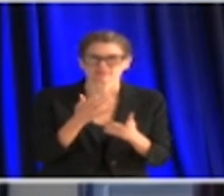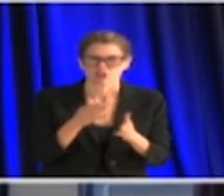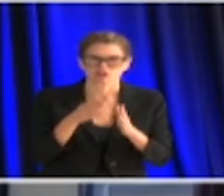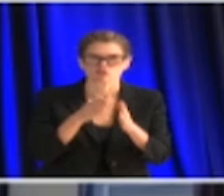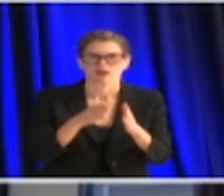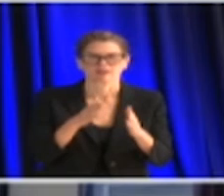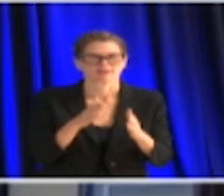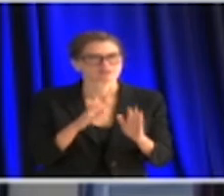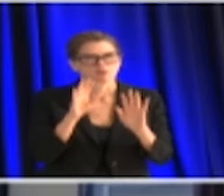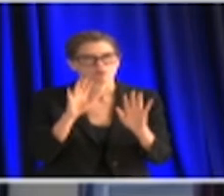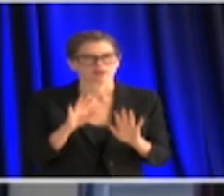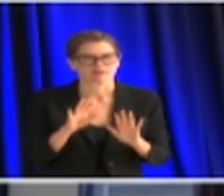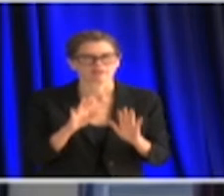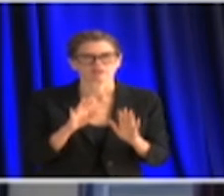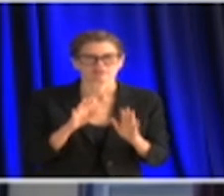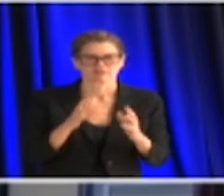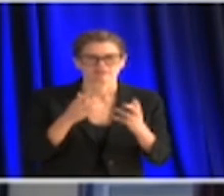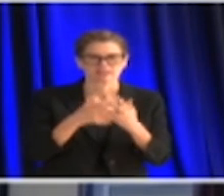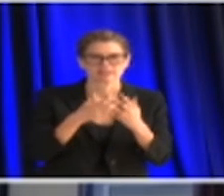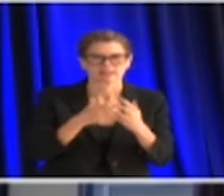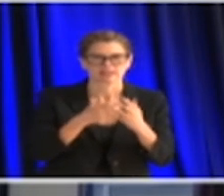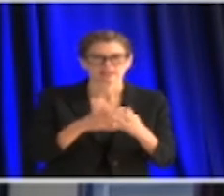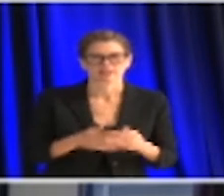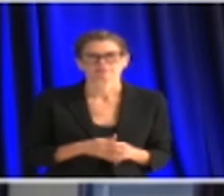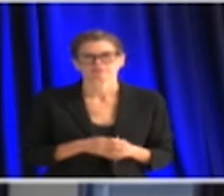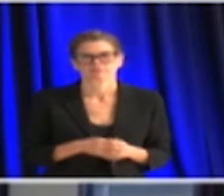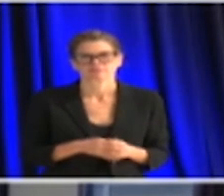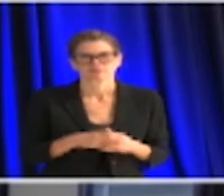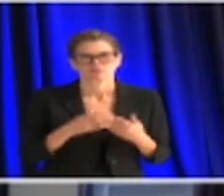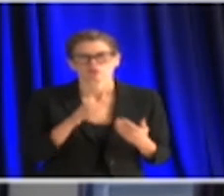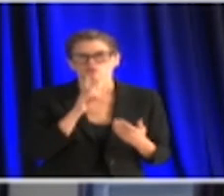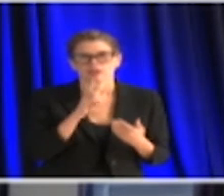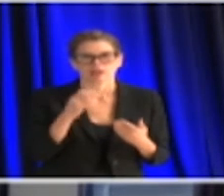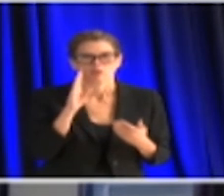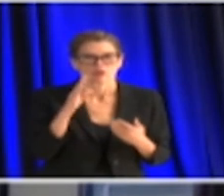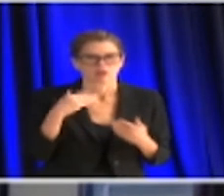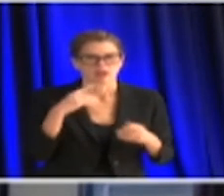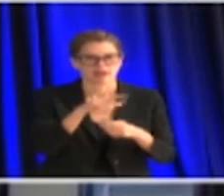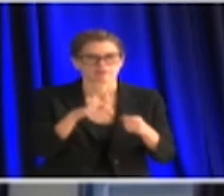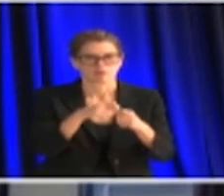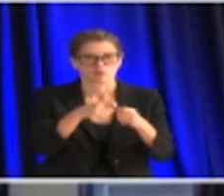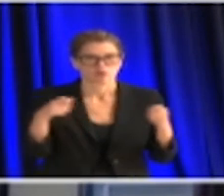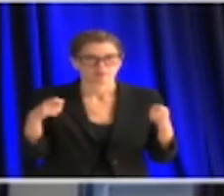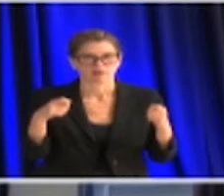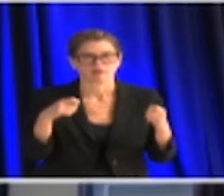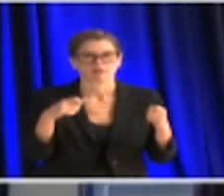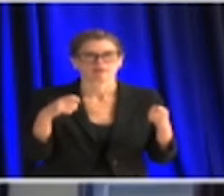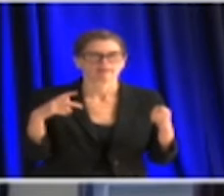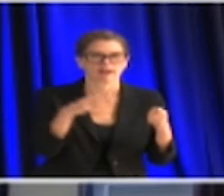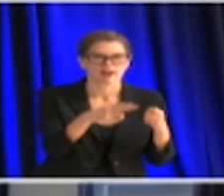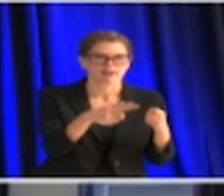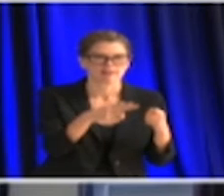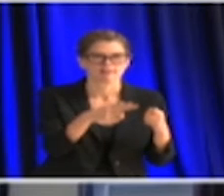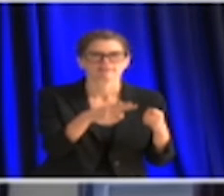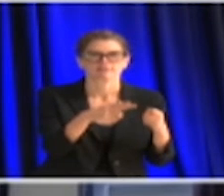really wonderful facility, and hopefully we'll be able to host a ribbon cutting ceremony later this year or early next